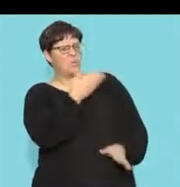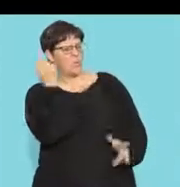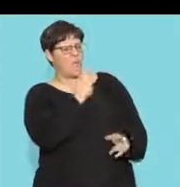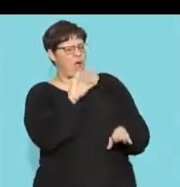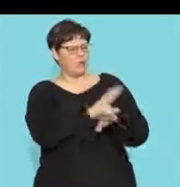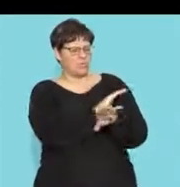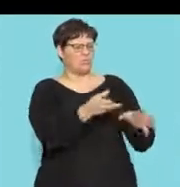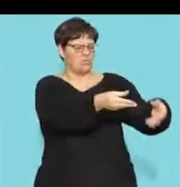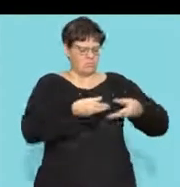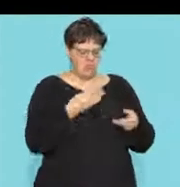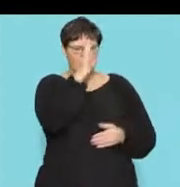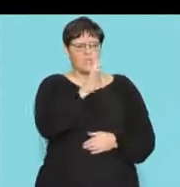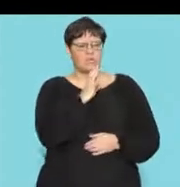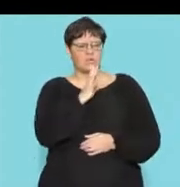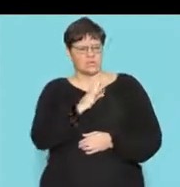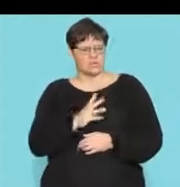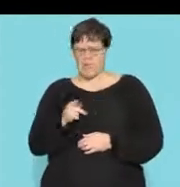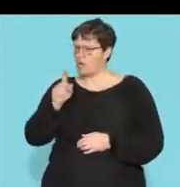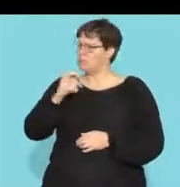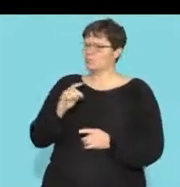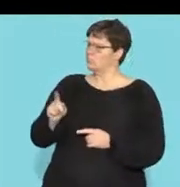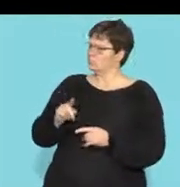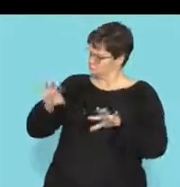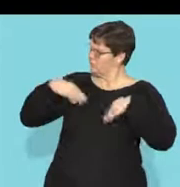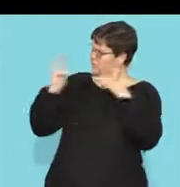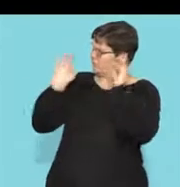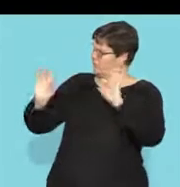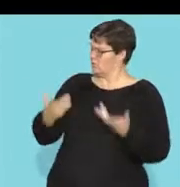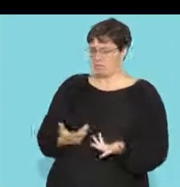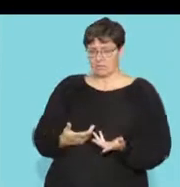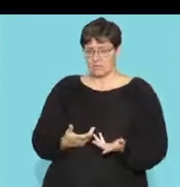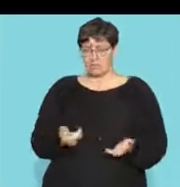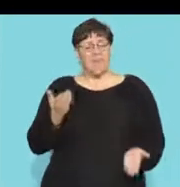Rand. Tim disagrees. Right. So obviously we have a scenario